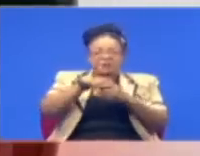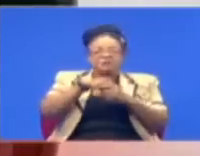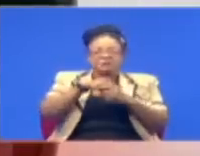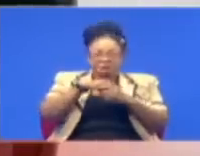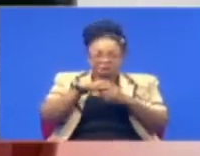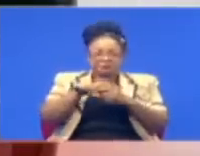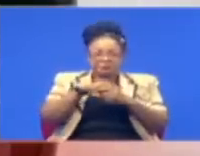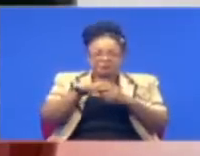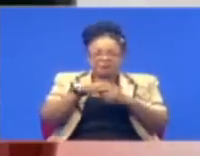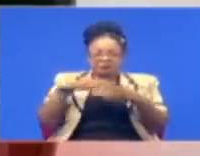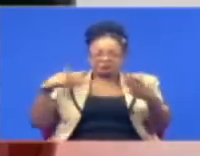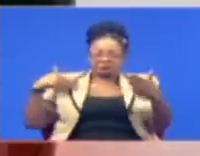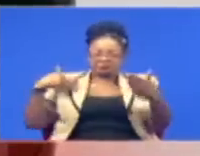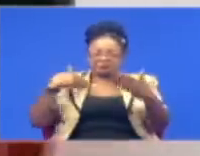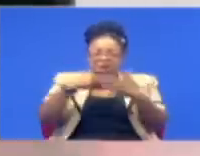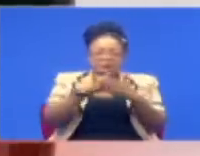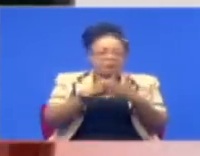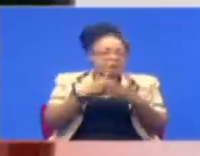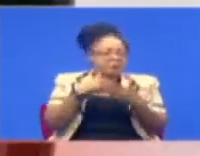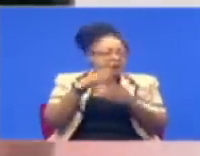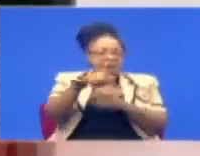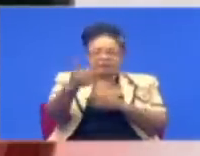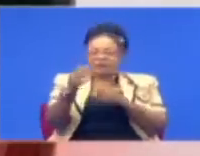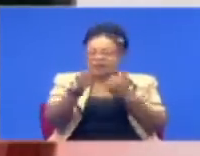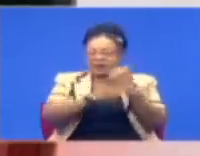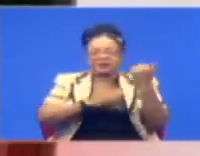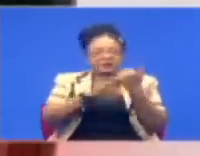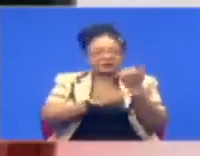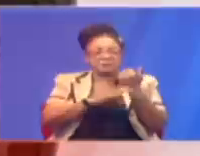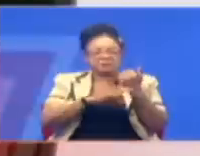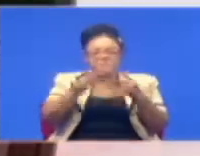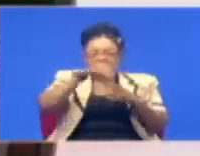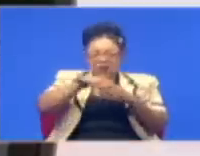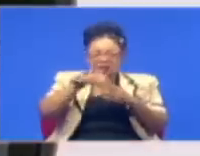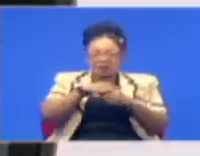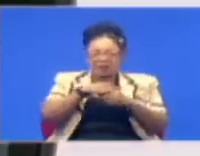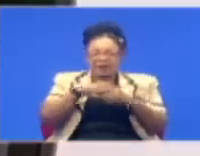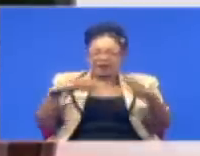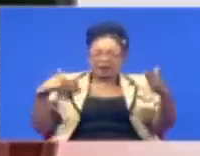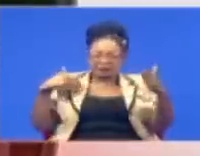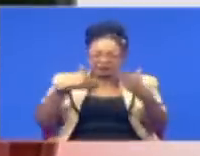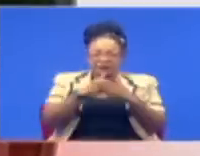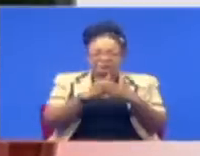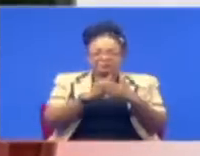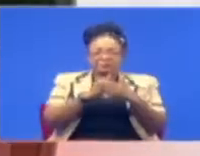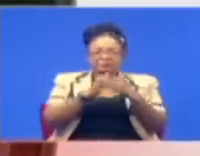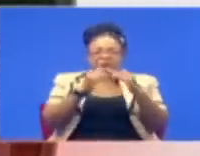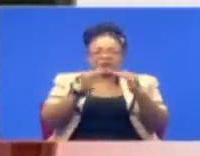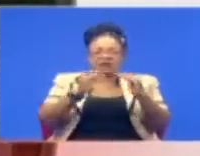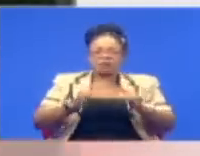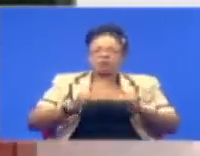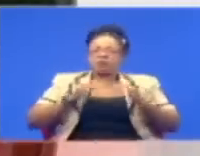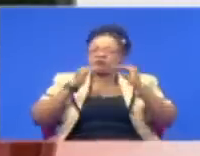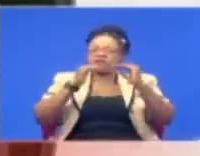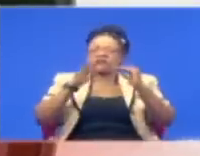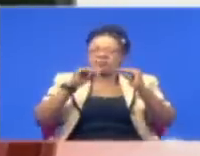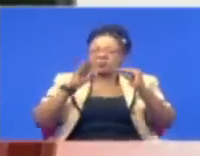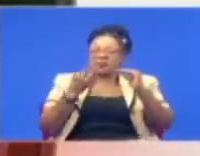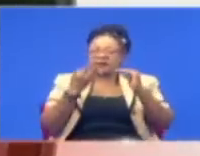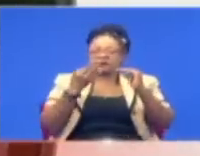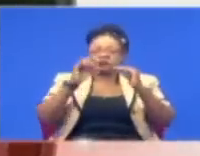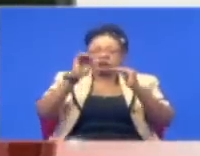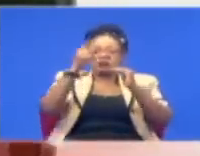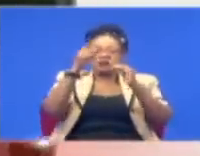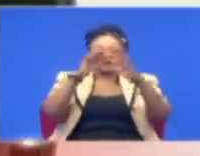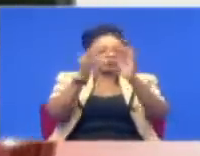lifetime. There's no other country that within one lifetime have moved from third world to first